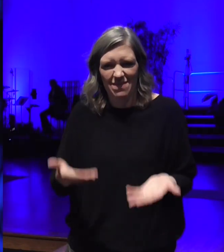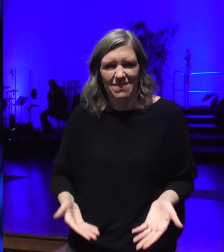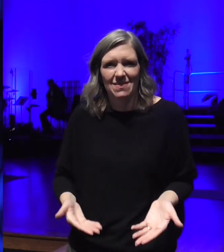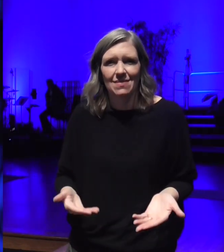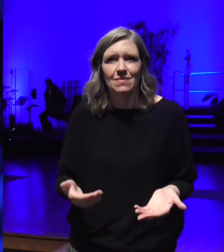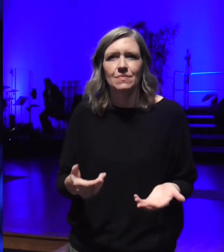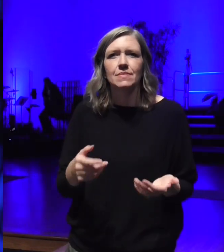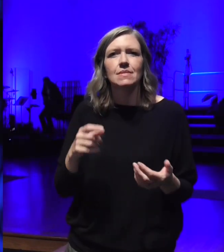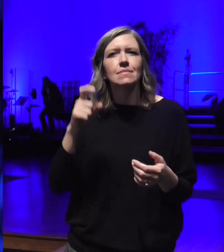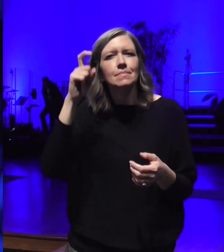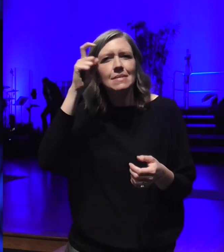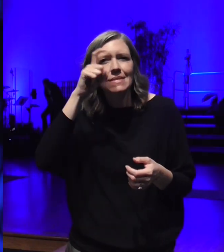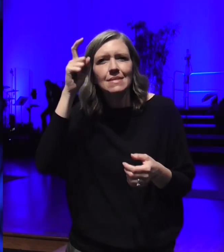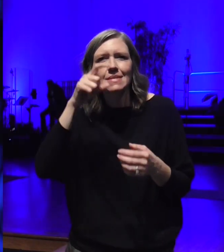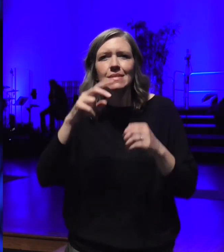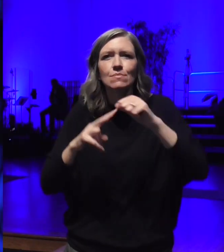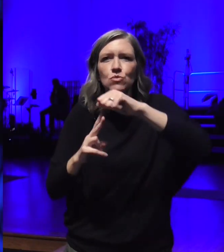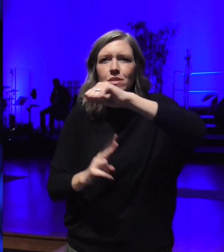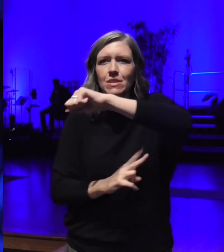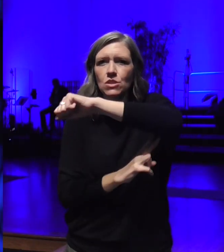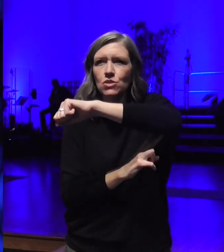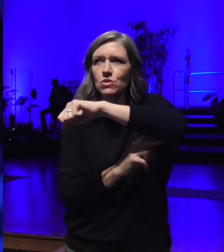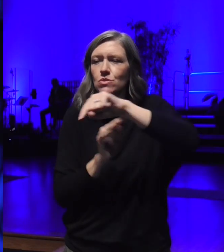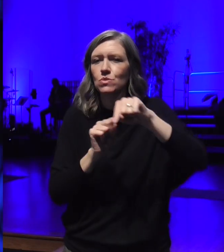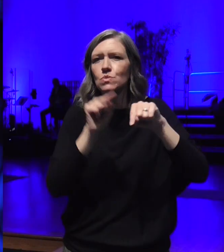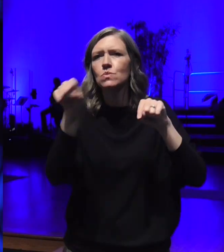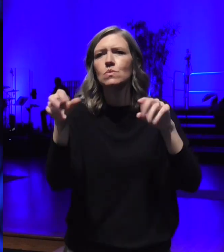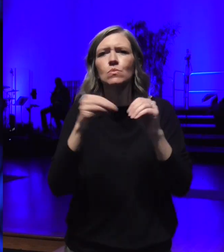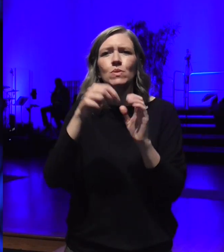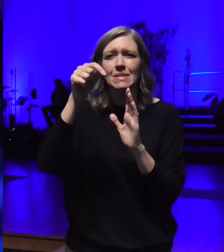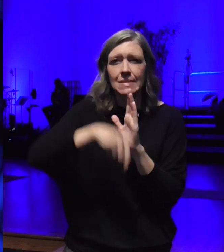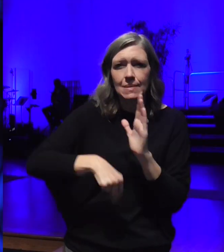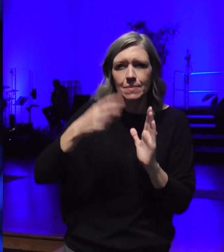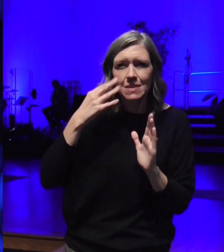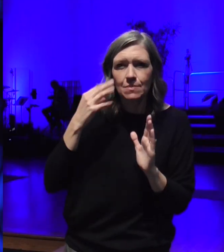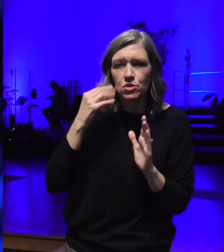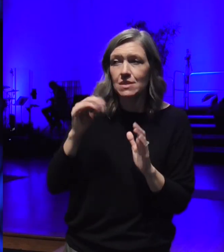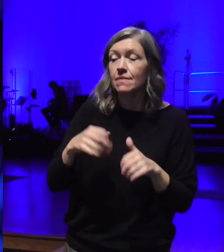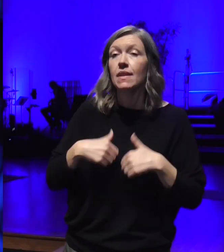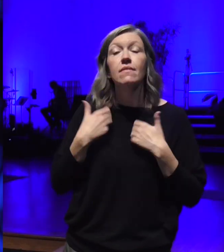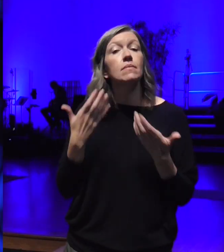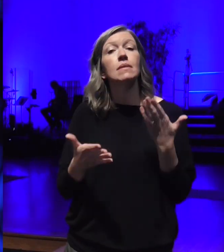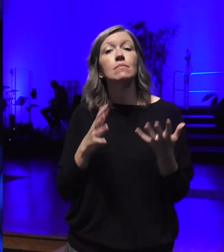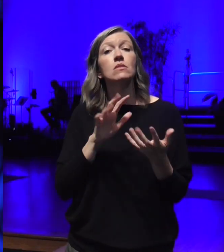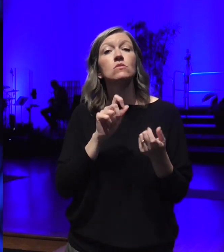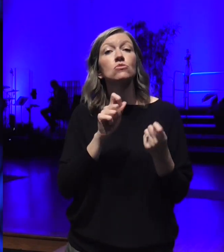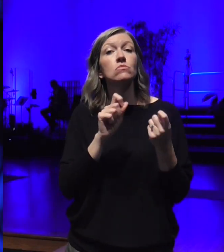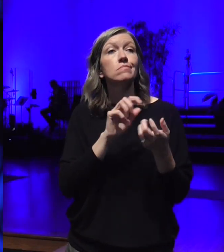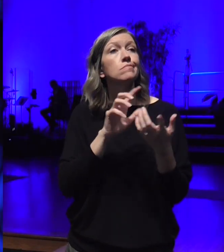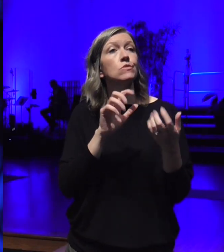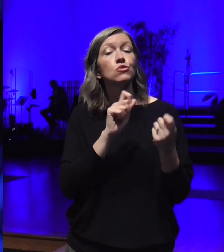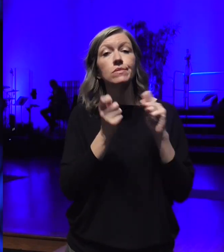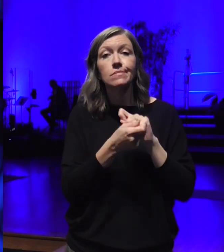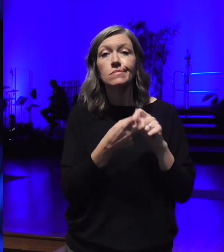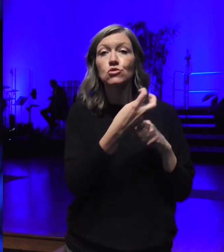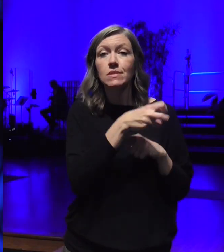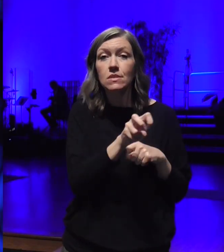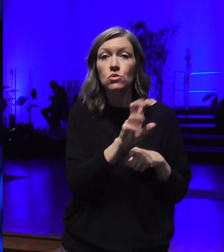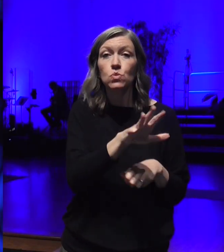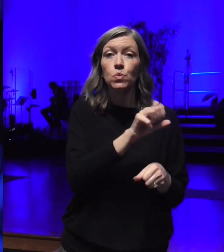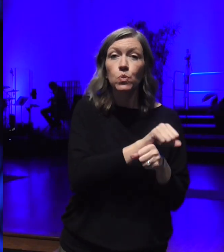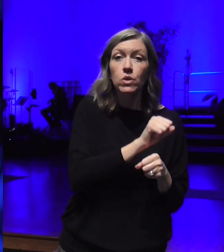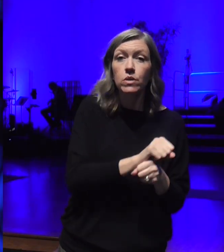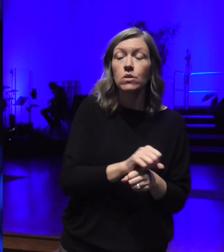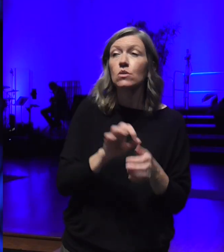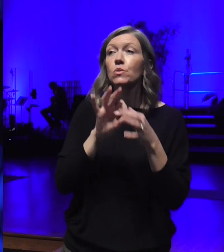mystic's bridge into a deeper experience of our lives, whether it's a transition at work or in relationships or